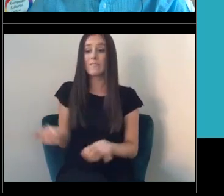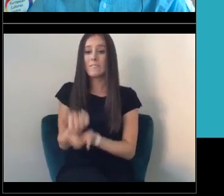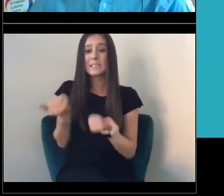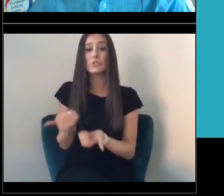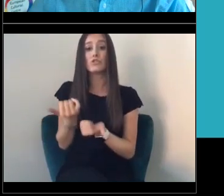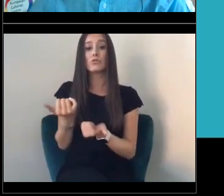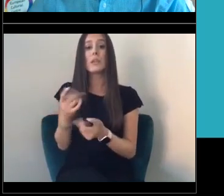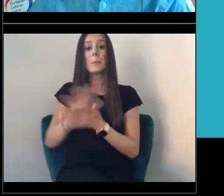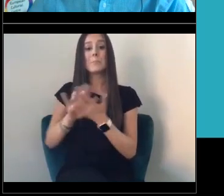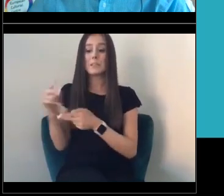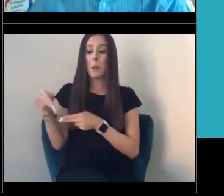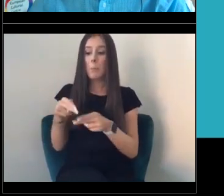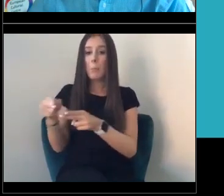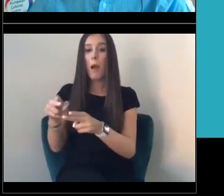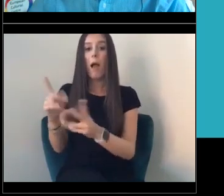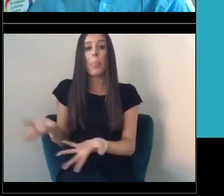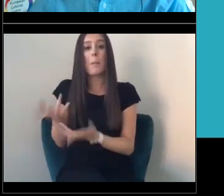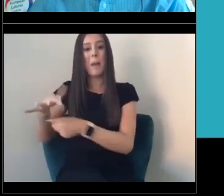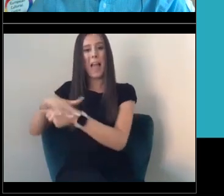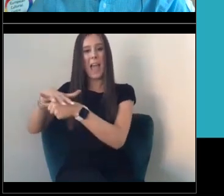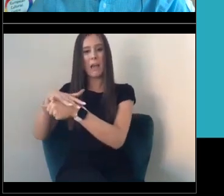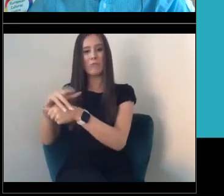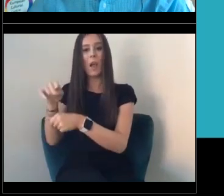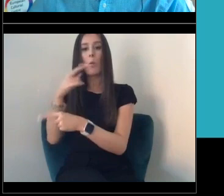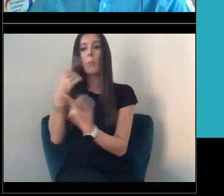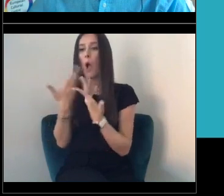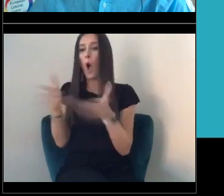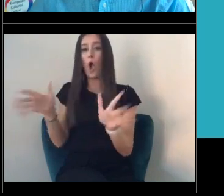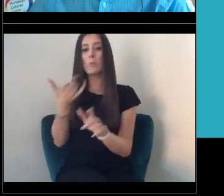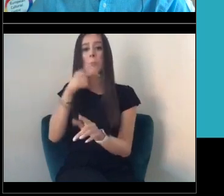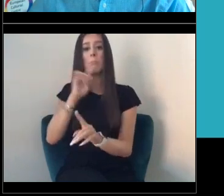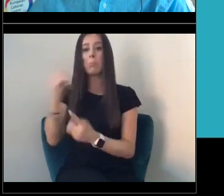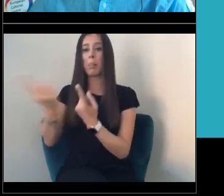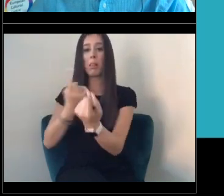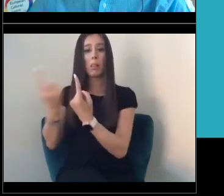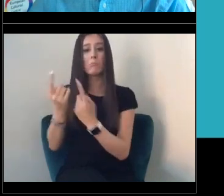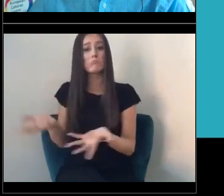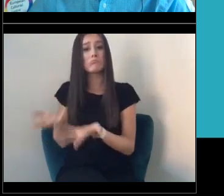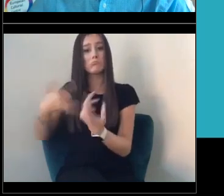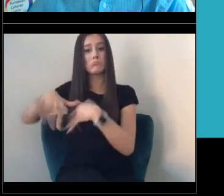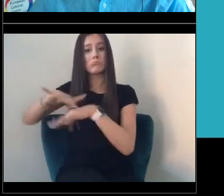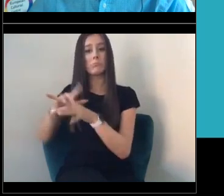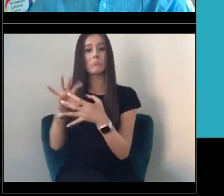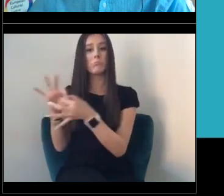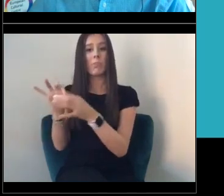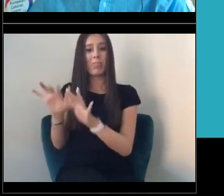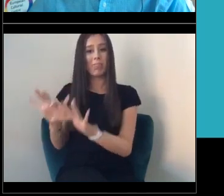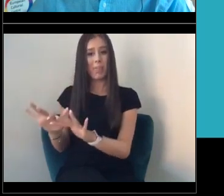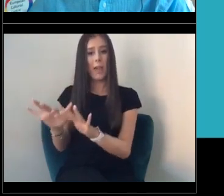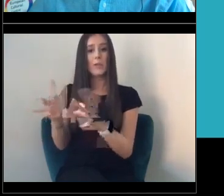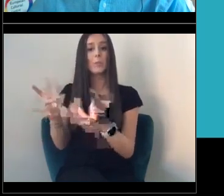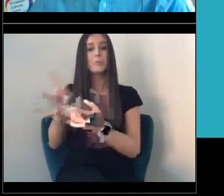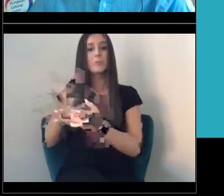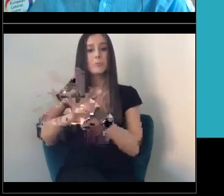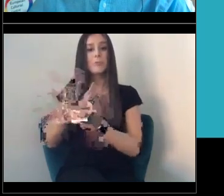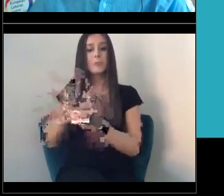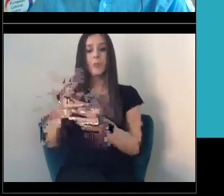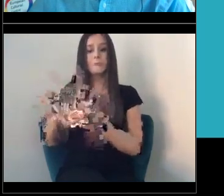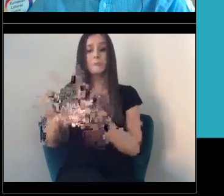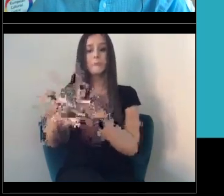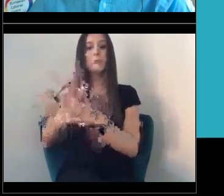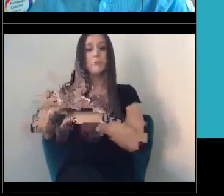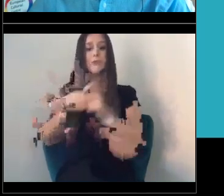would be open to the public. So no, there's no proposal to turn the footpath into an access